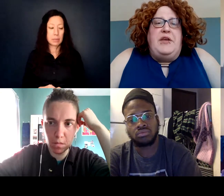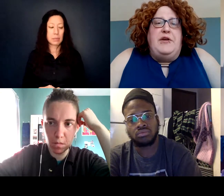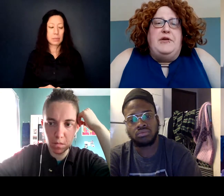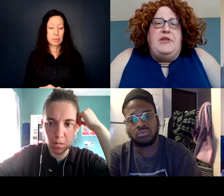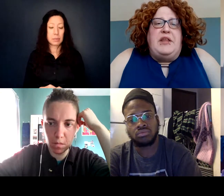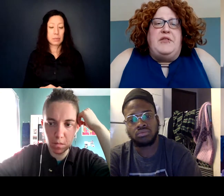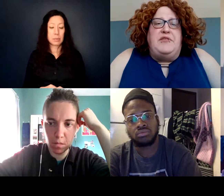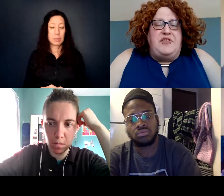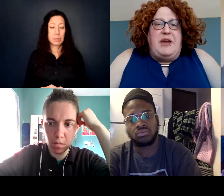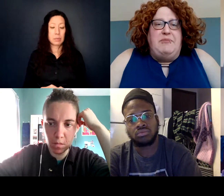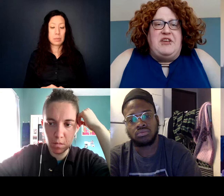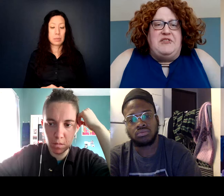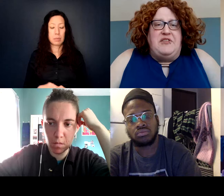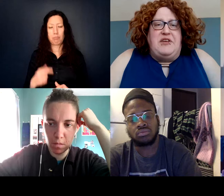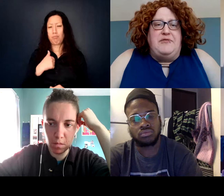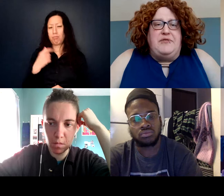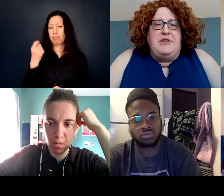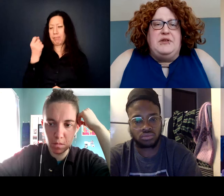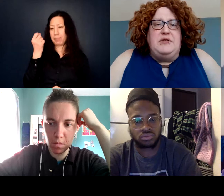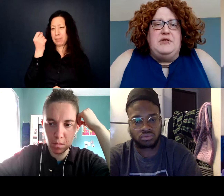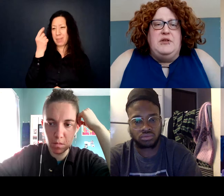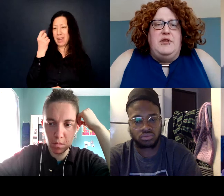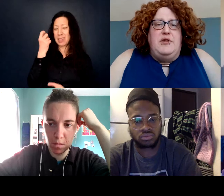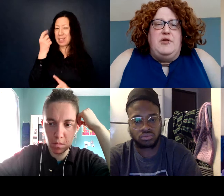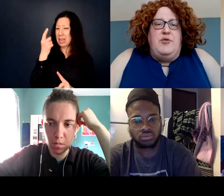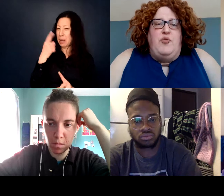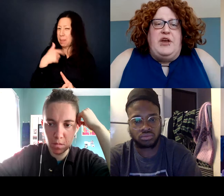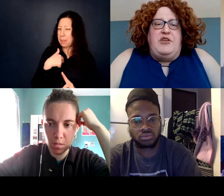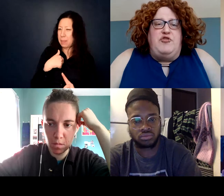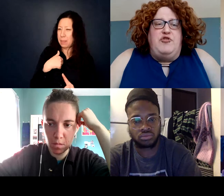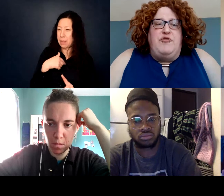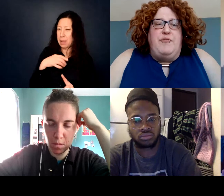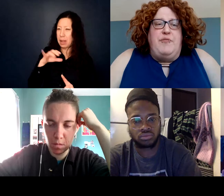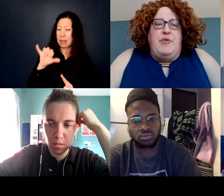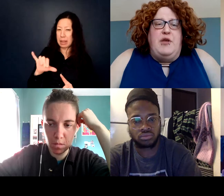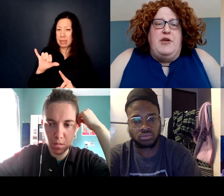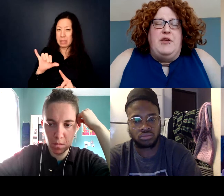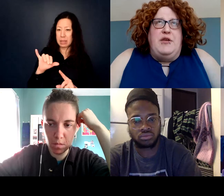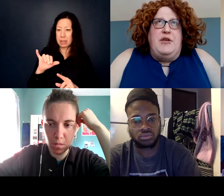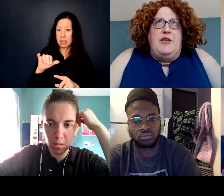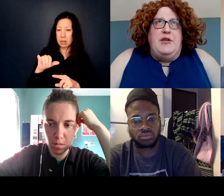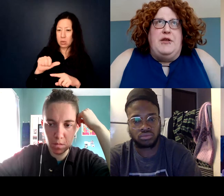So I hear that this is time sensitive, which